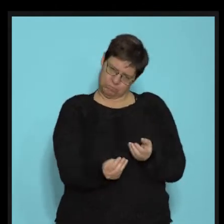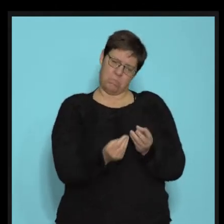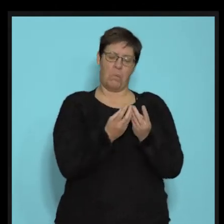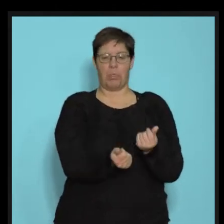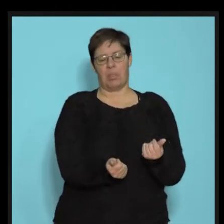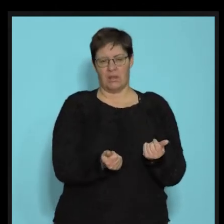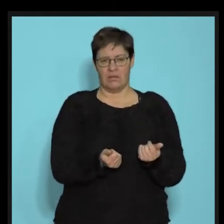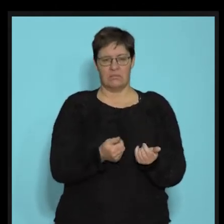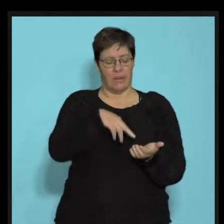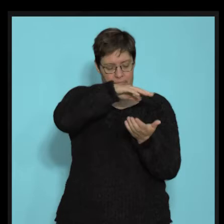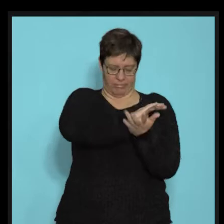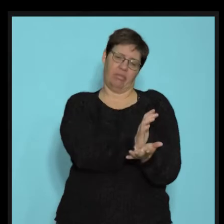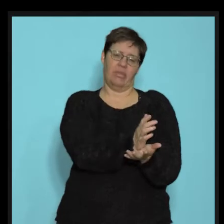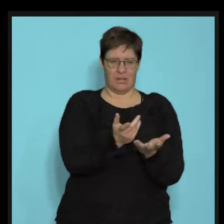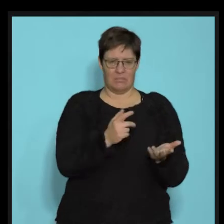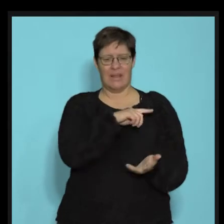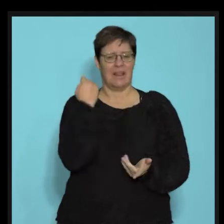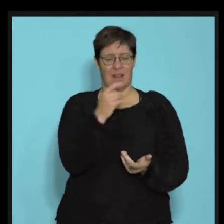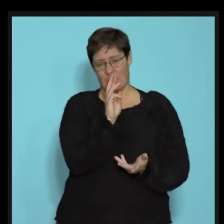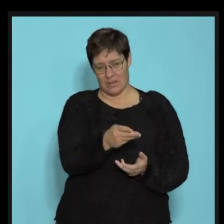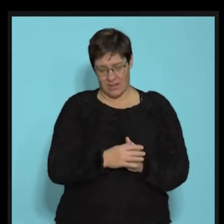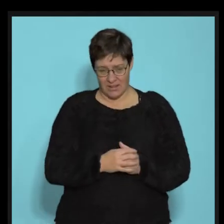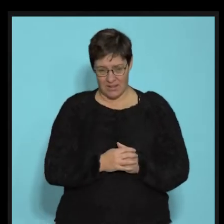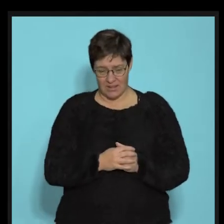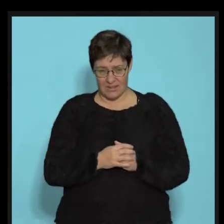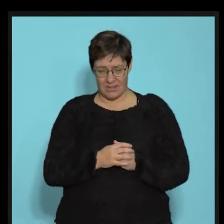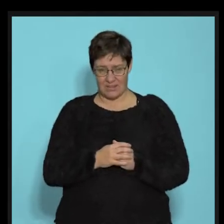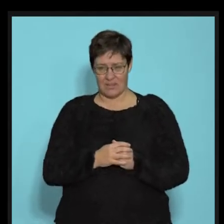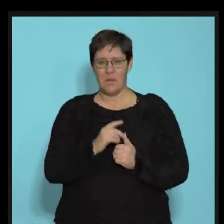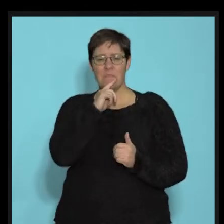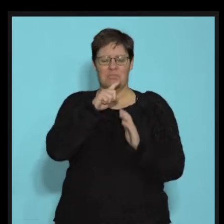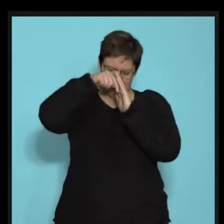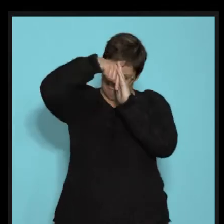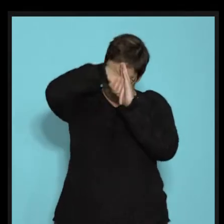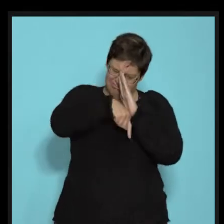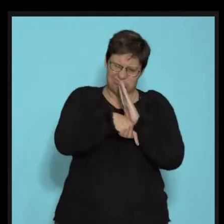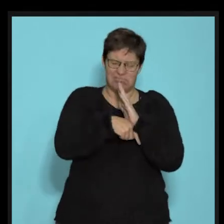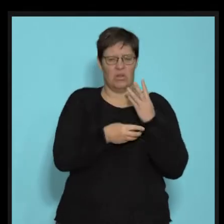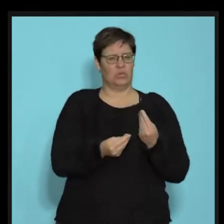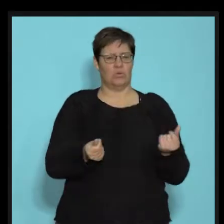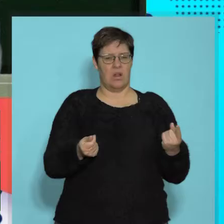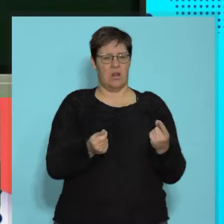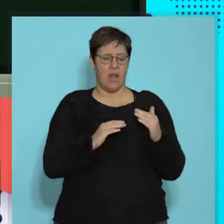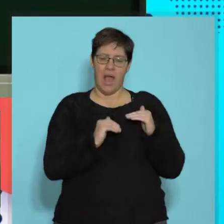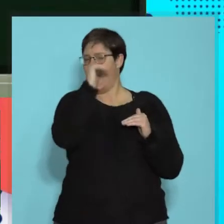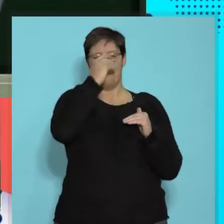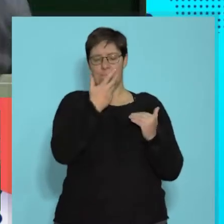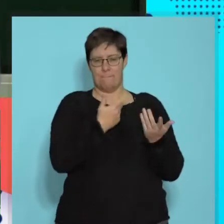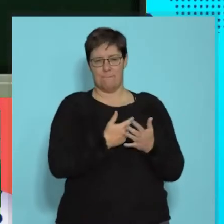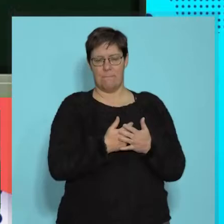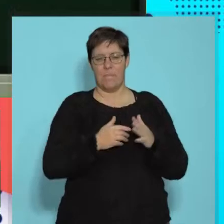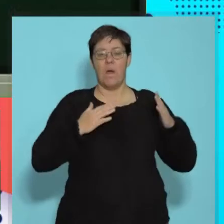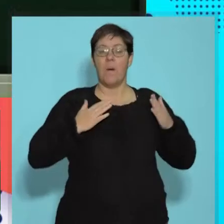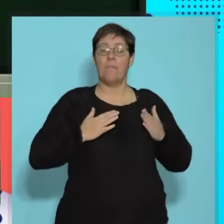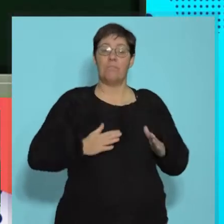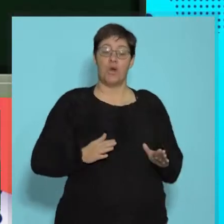If you stand on them, you're probably going to kill them, right? But they're usually deep down in the soil. They're not very high up. So their body